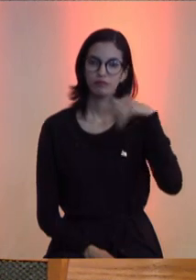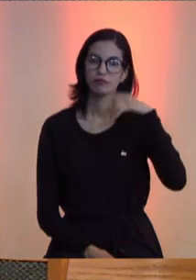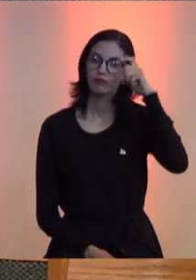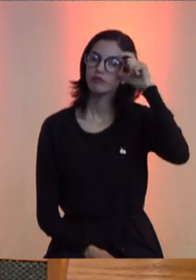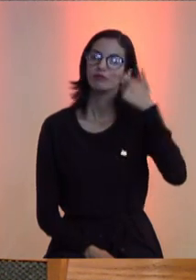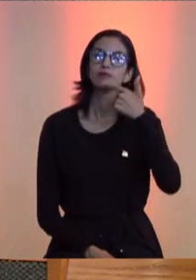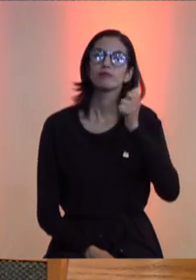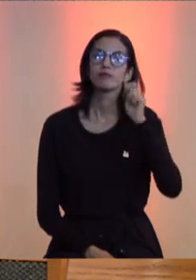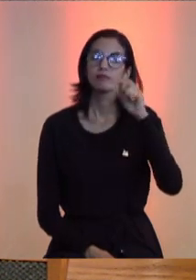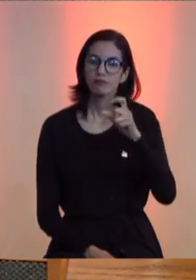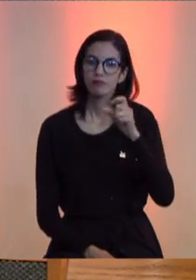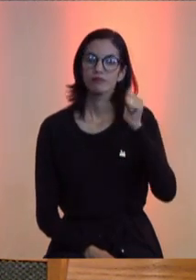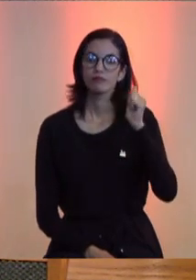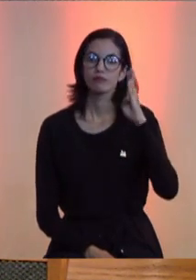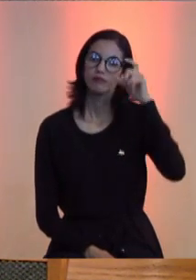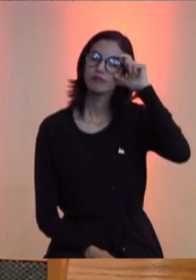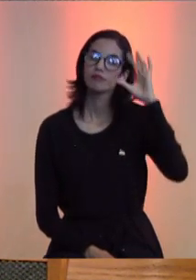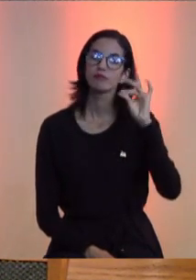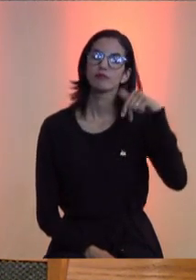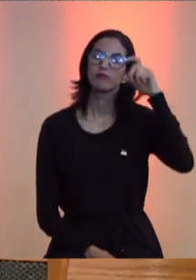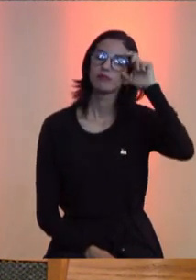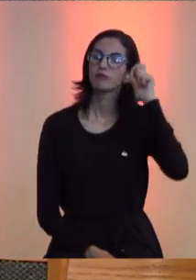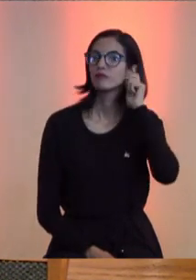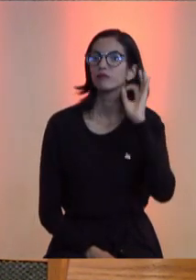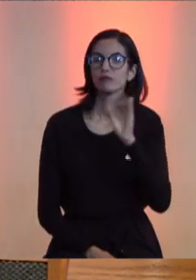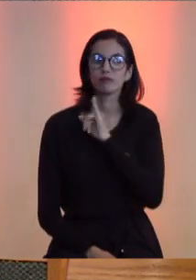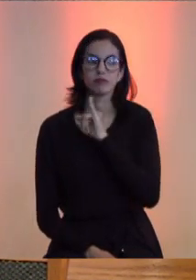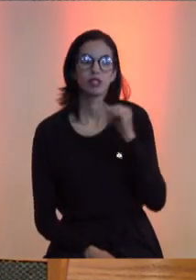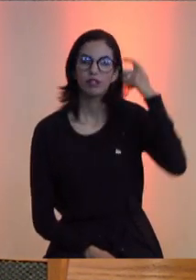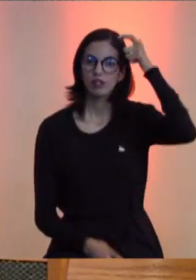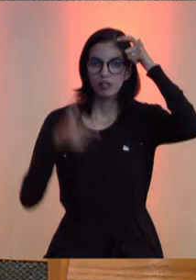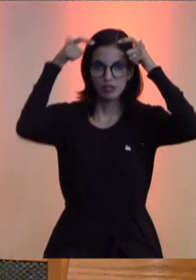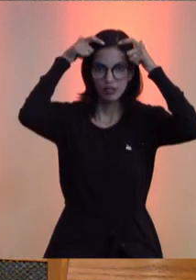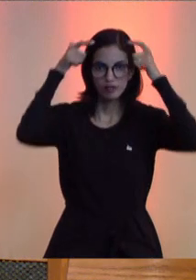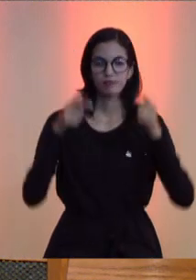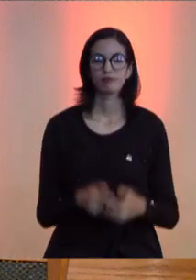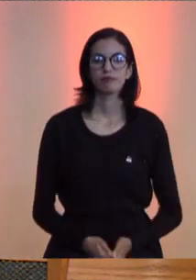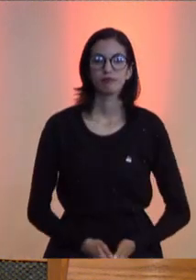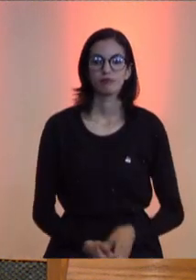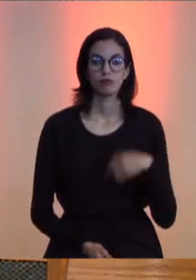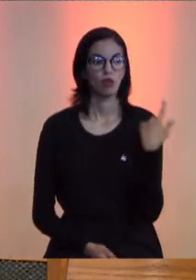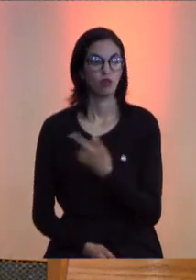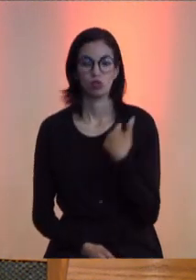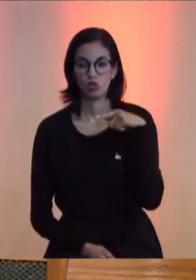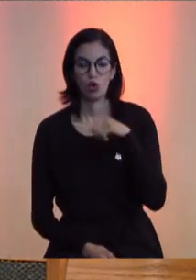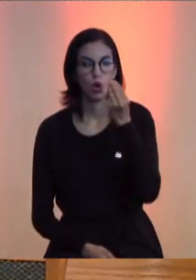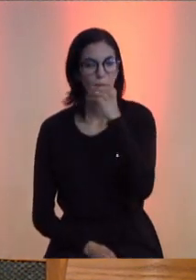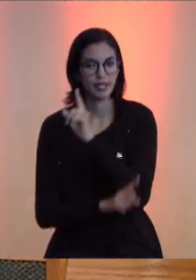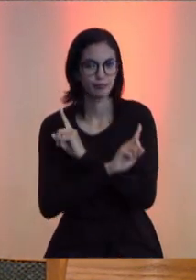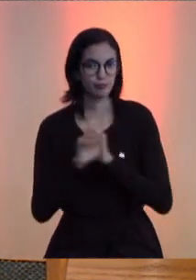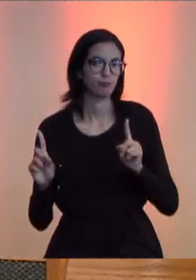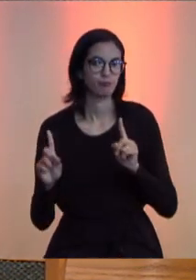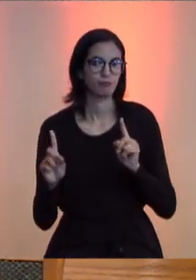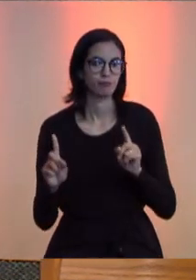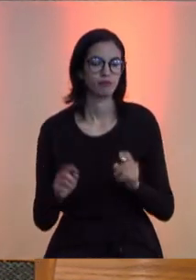Abednego, they said to the king, le dijeron al rey, king, rey, we will not eat that food, no comeremos esa comida, because our